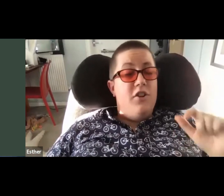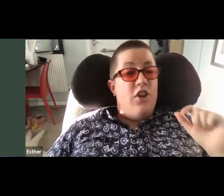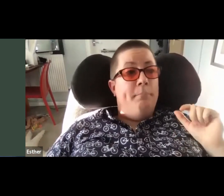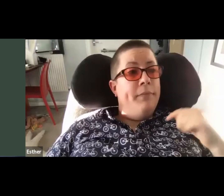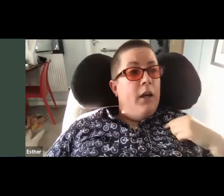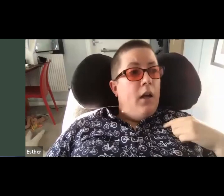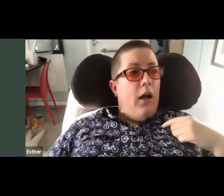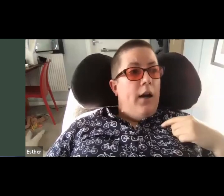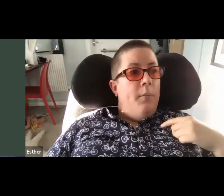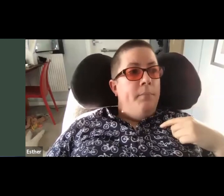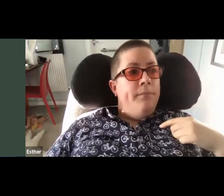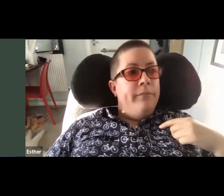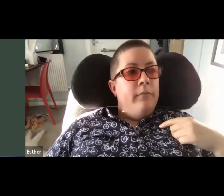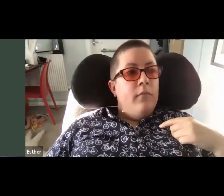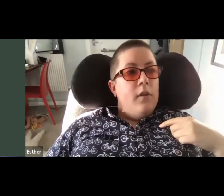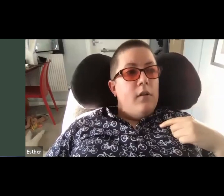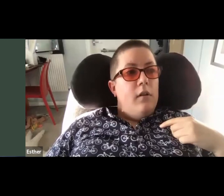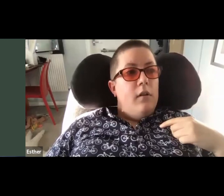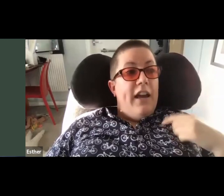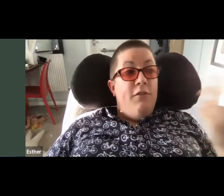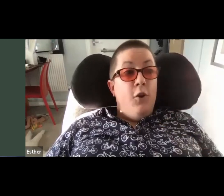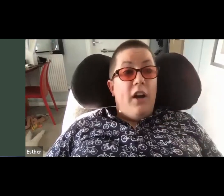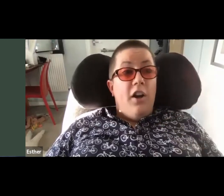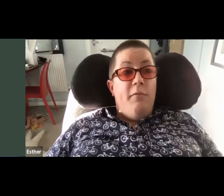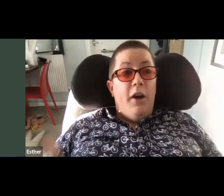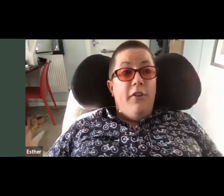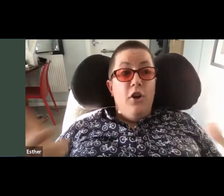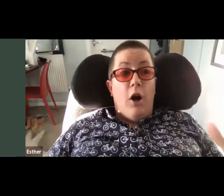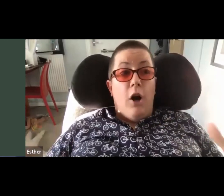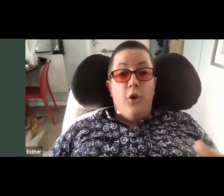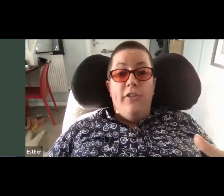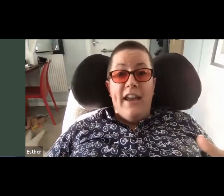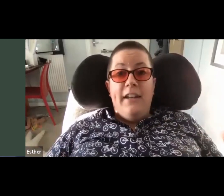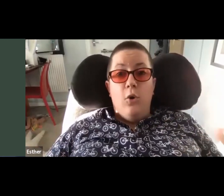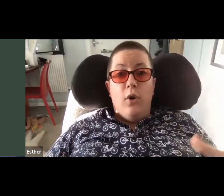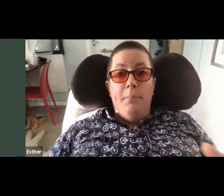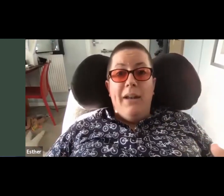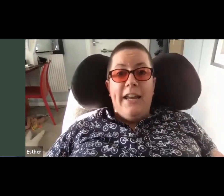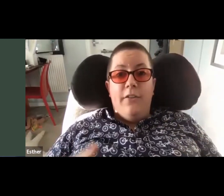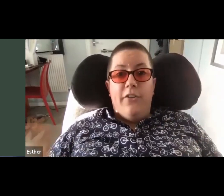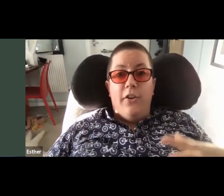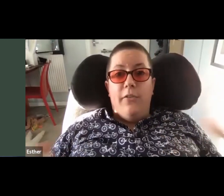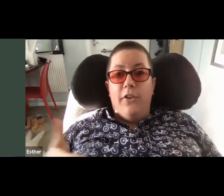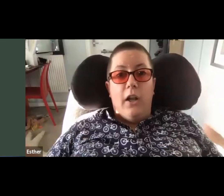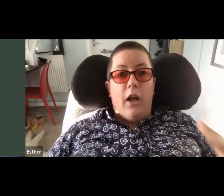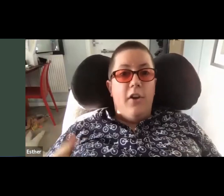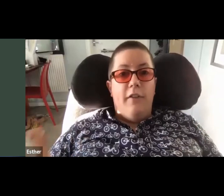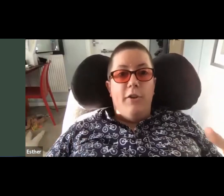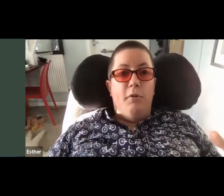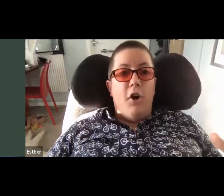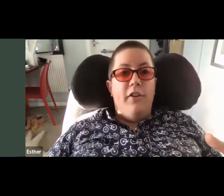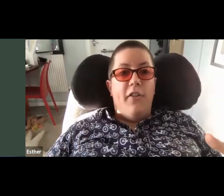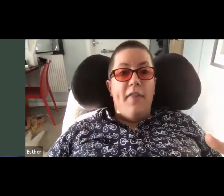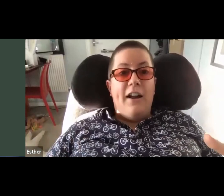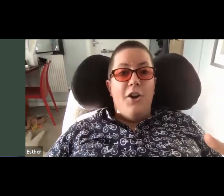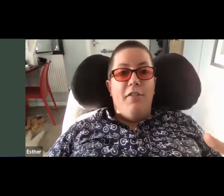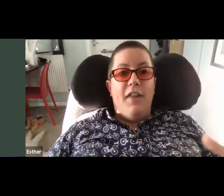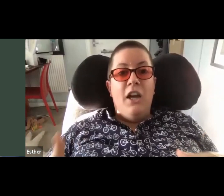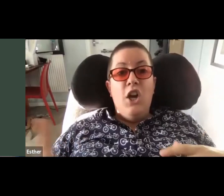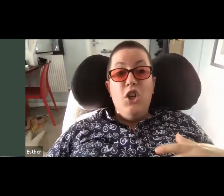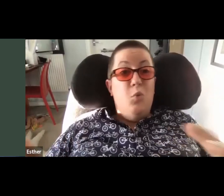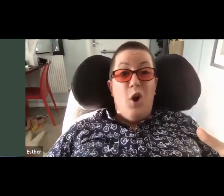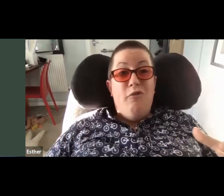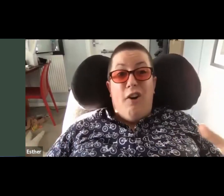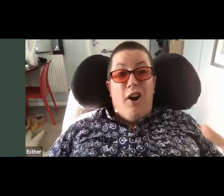kind of jam. If you're the kind of person who writes good technical complaints to like service providers and that kind of